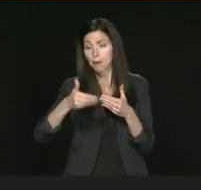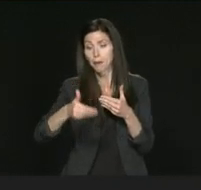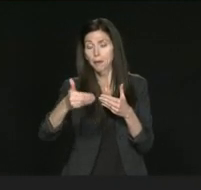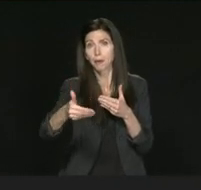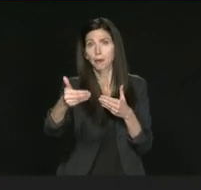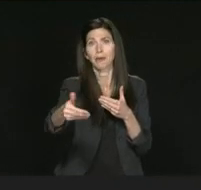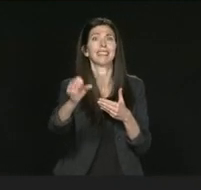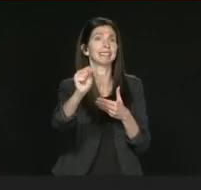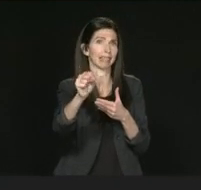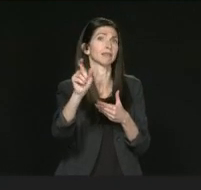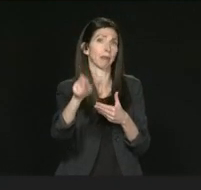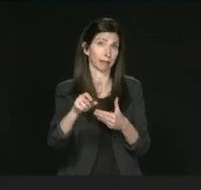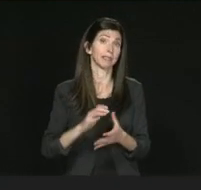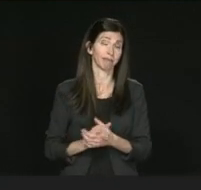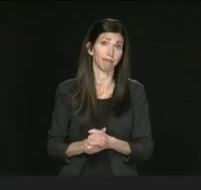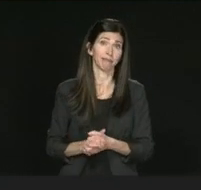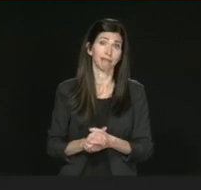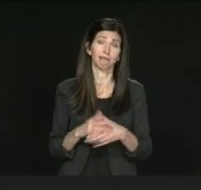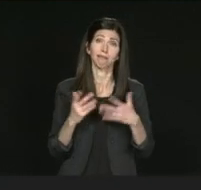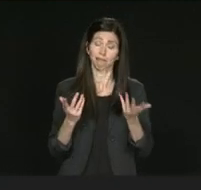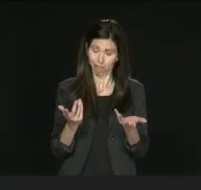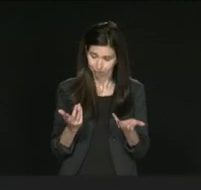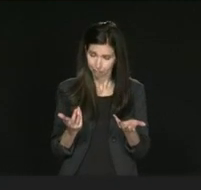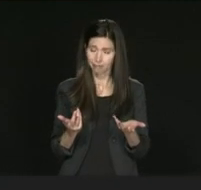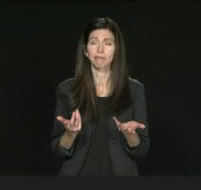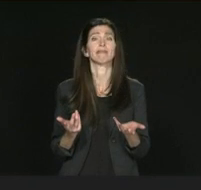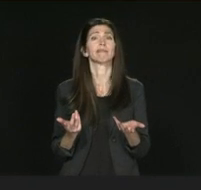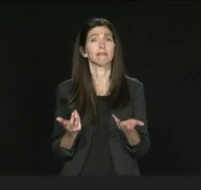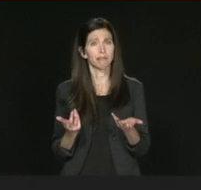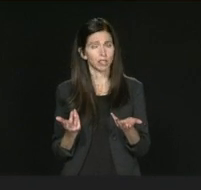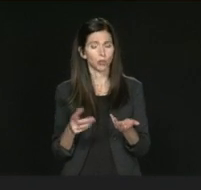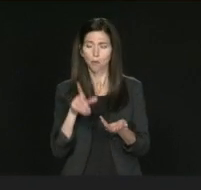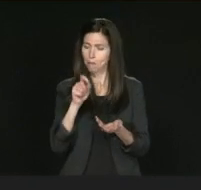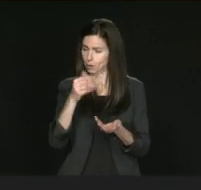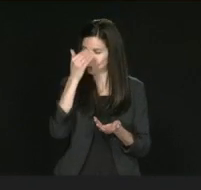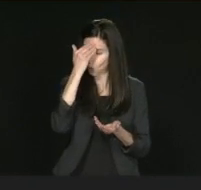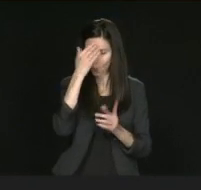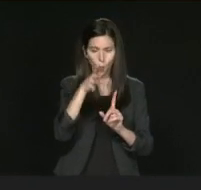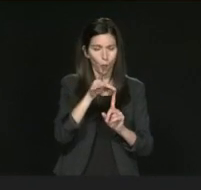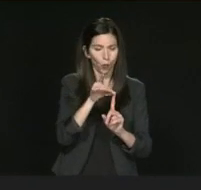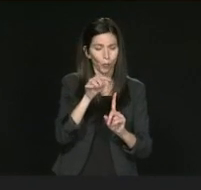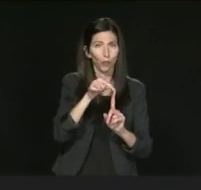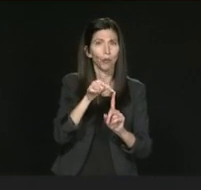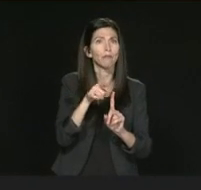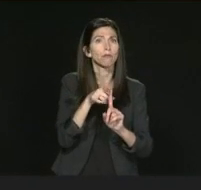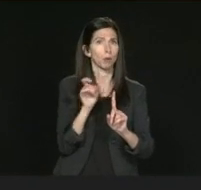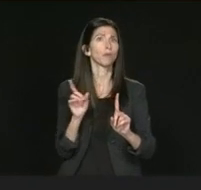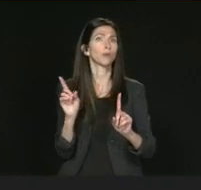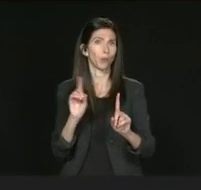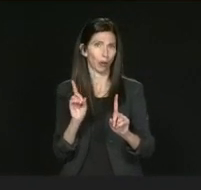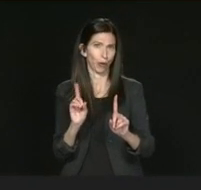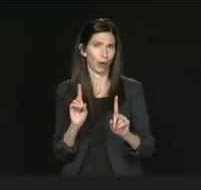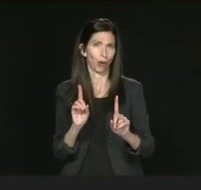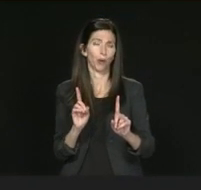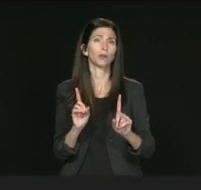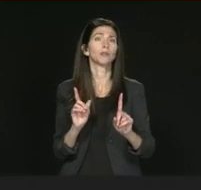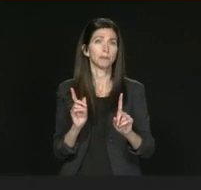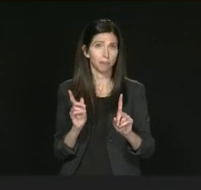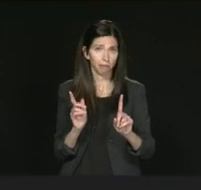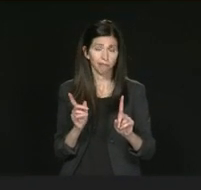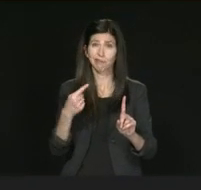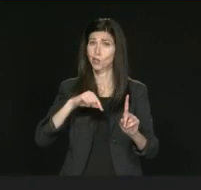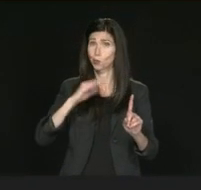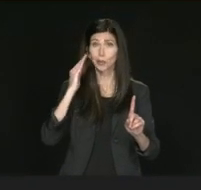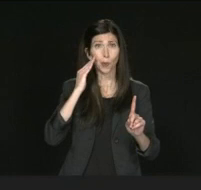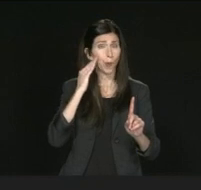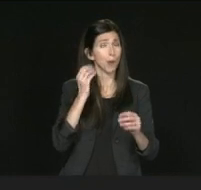So it's a fundamental aspect of the public health response. And we know that public health units are doing this. We want, and